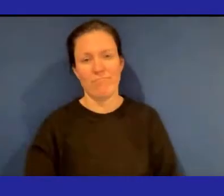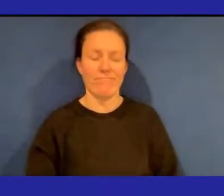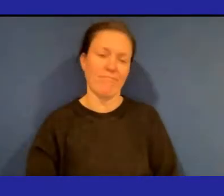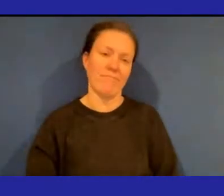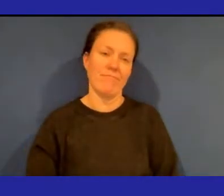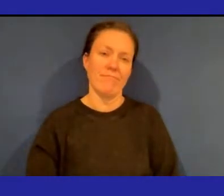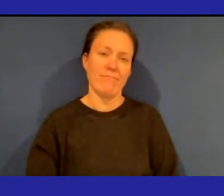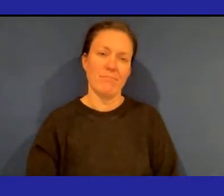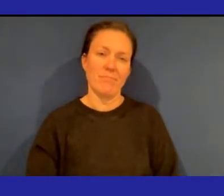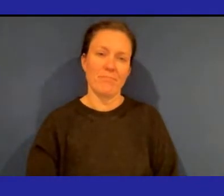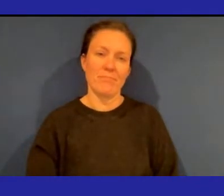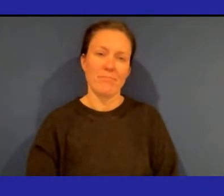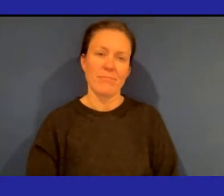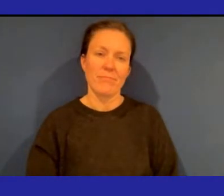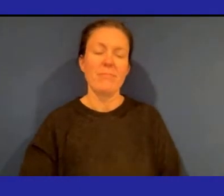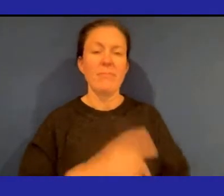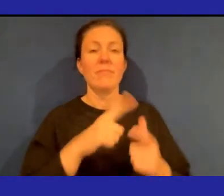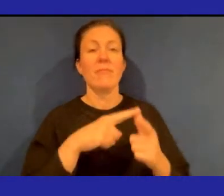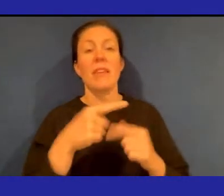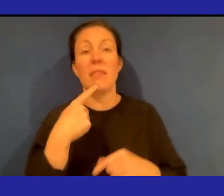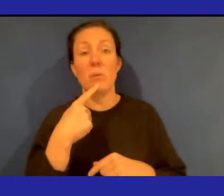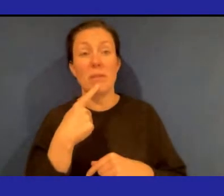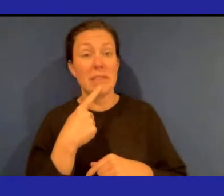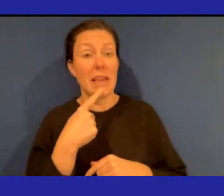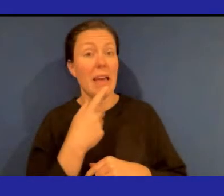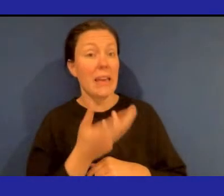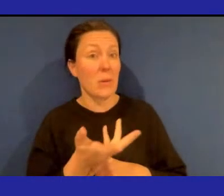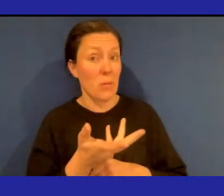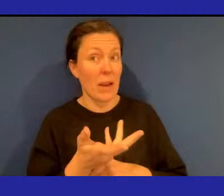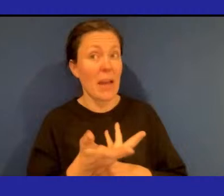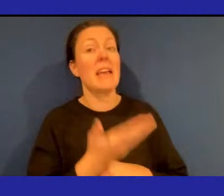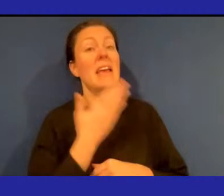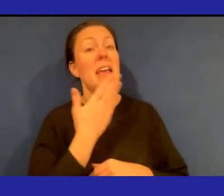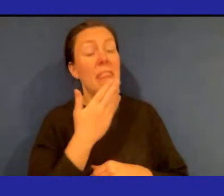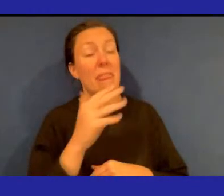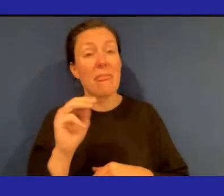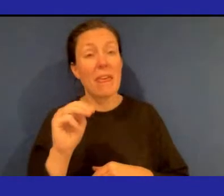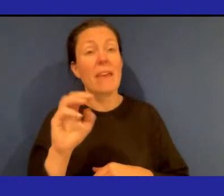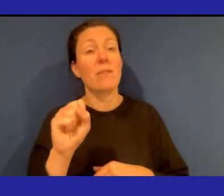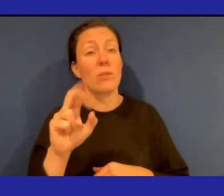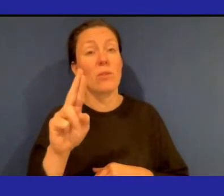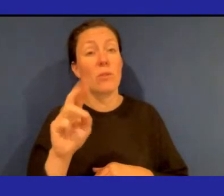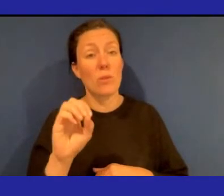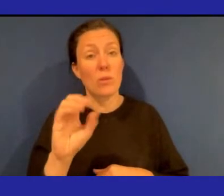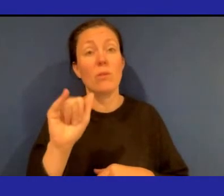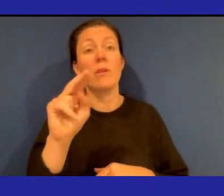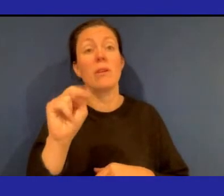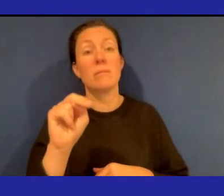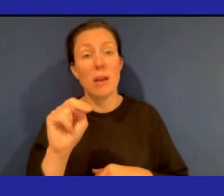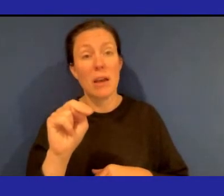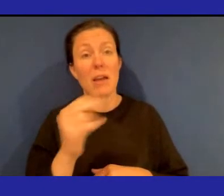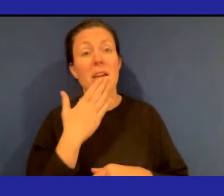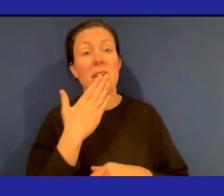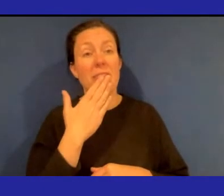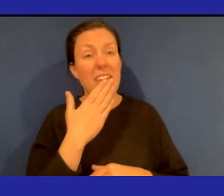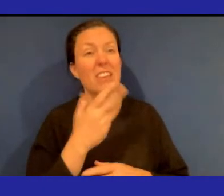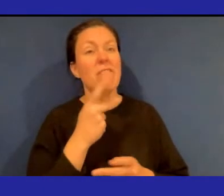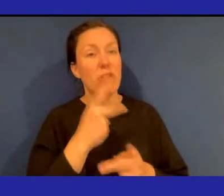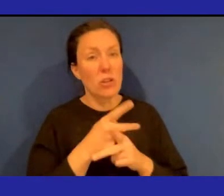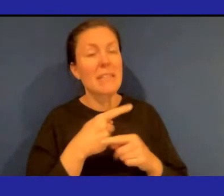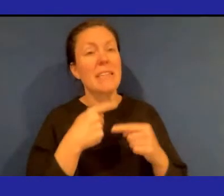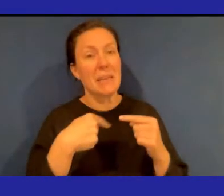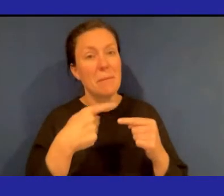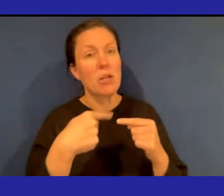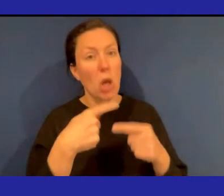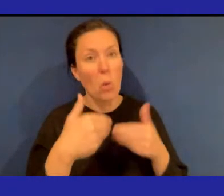And let me say to Miss Robin, Yes, ma'am. thank you, Miss Robin. Thank you. Thank you for keeping it going, keeping Queens going.